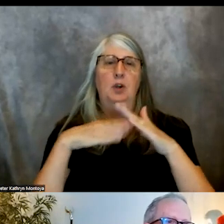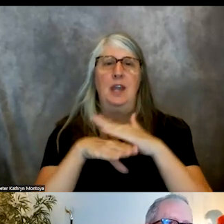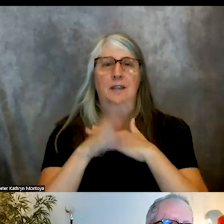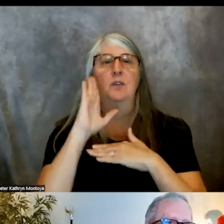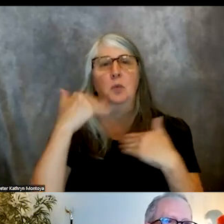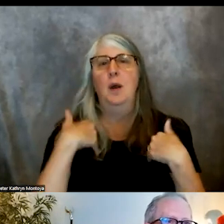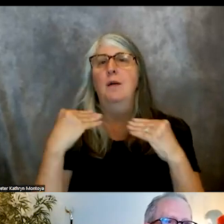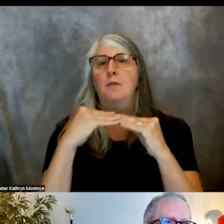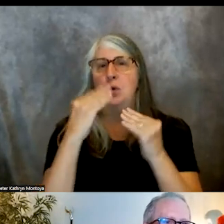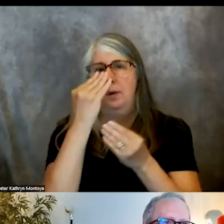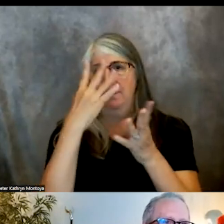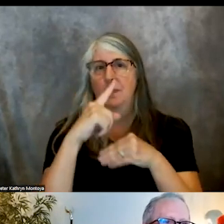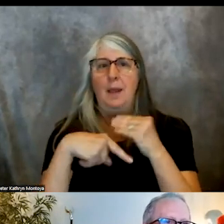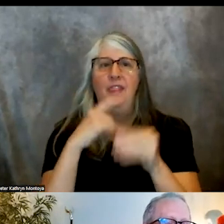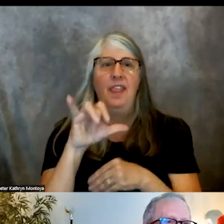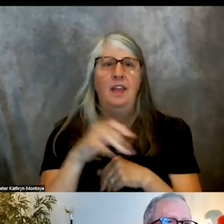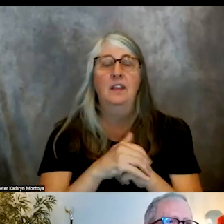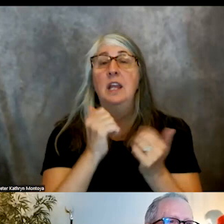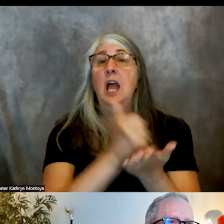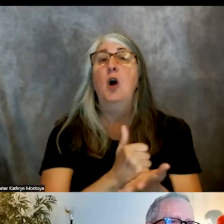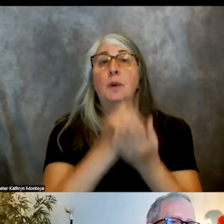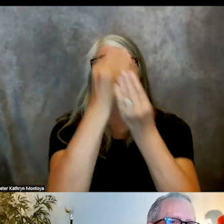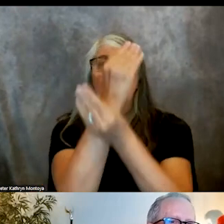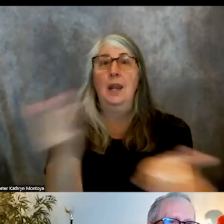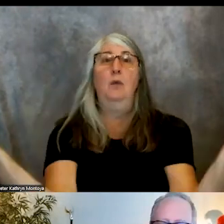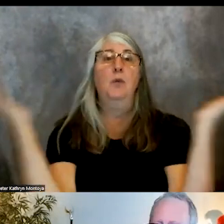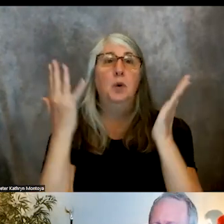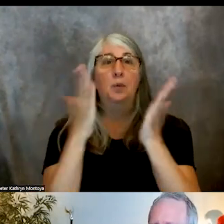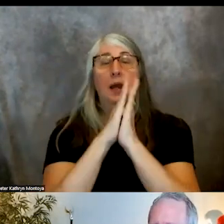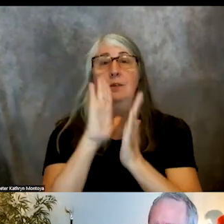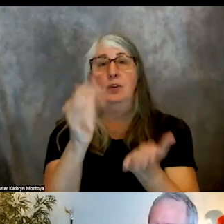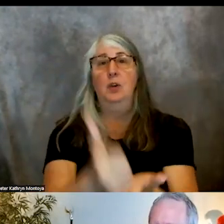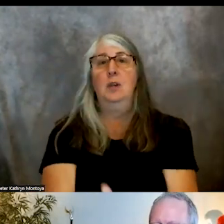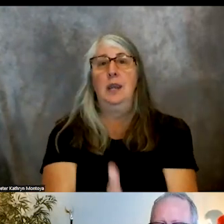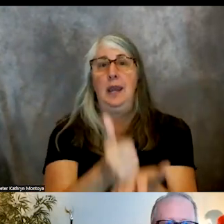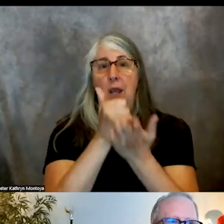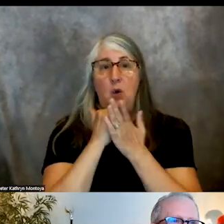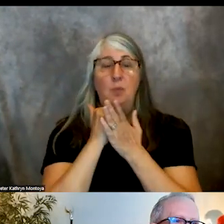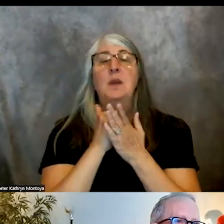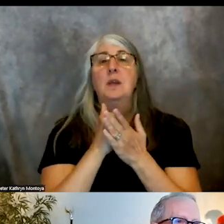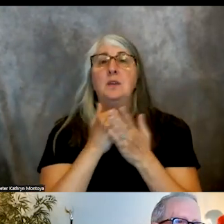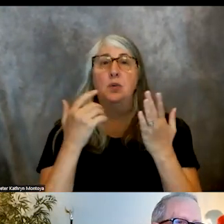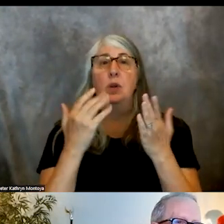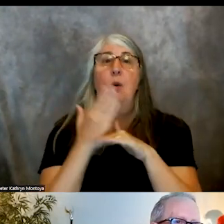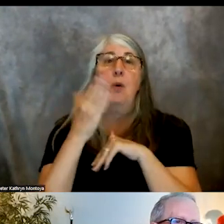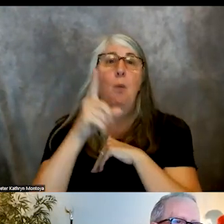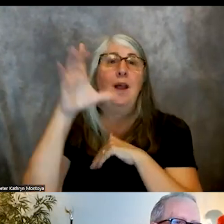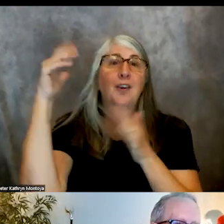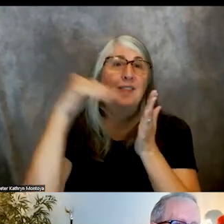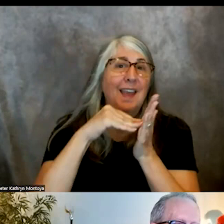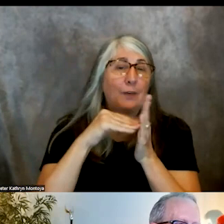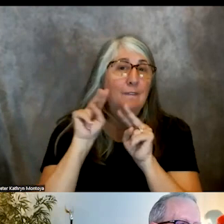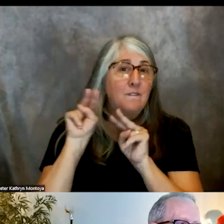those. Help us get out the word. We asked for your help in breaking 100,000 views. We're actually